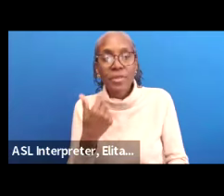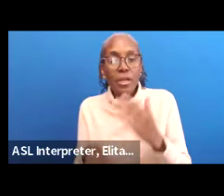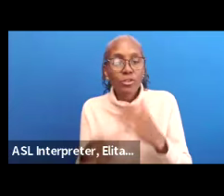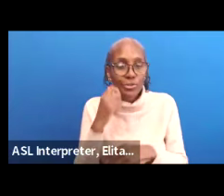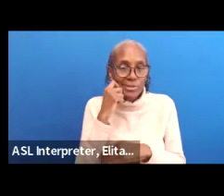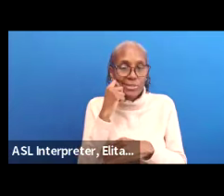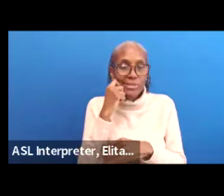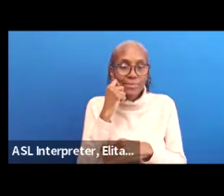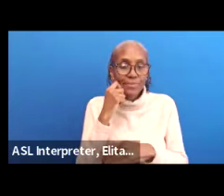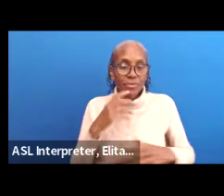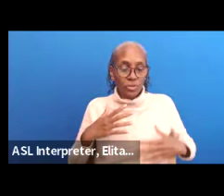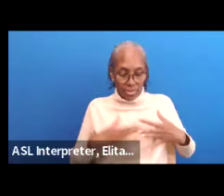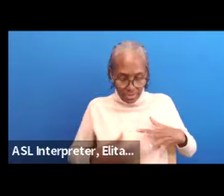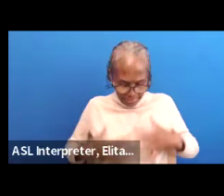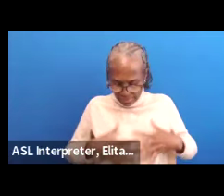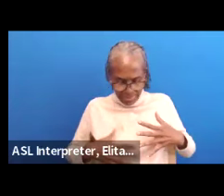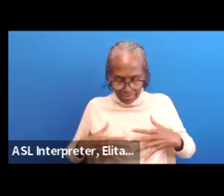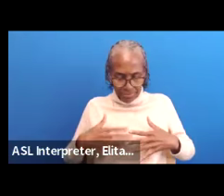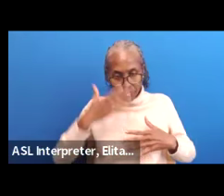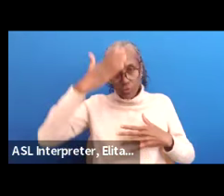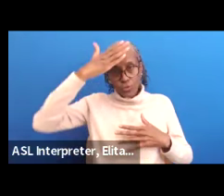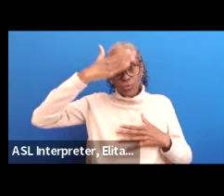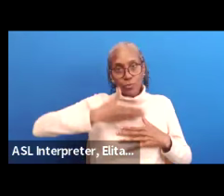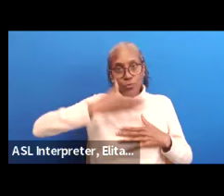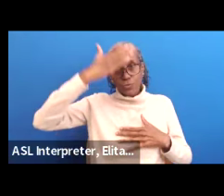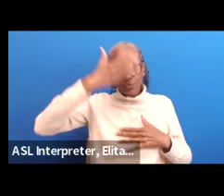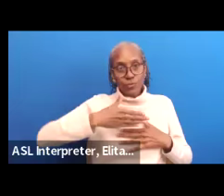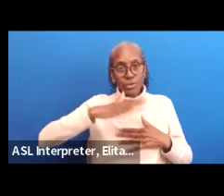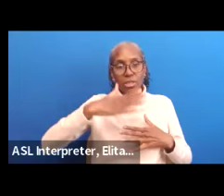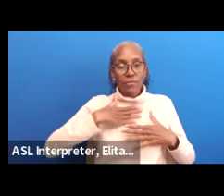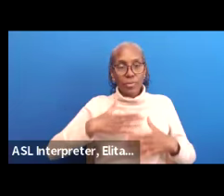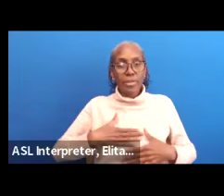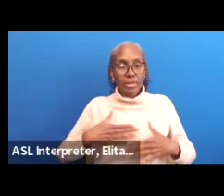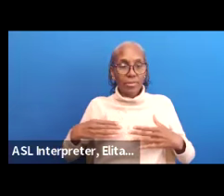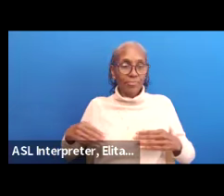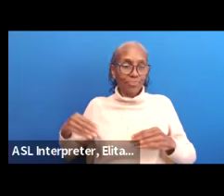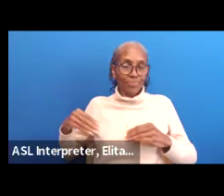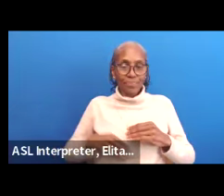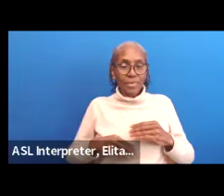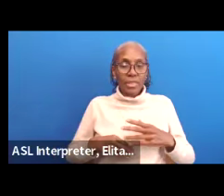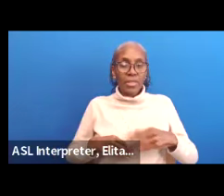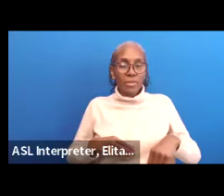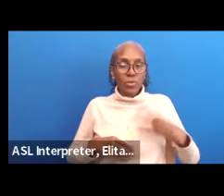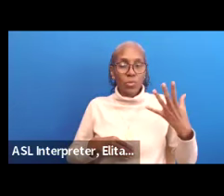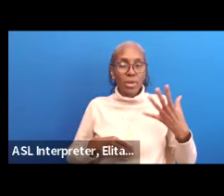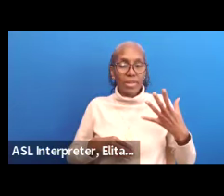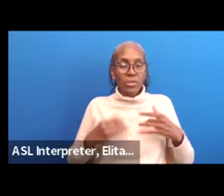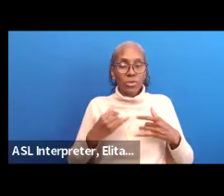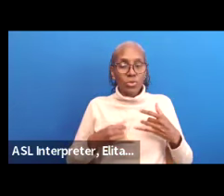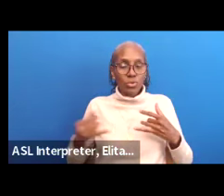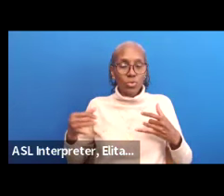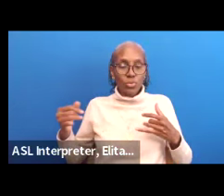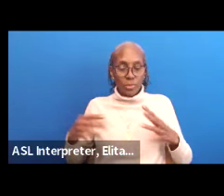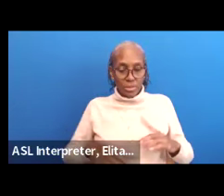in your abdomen, which is in the front of your body. And then that white tube